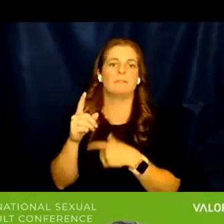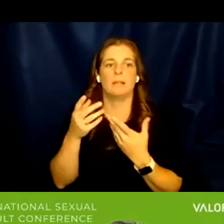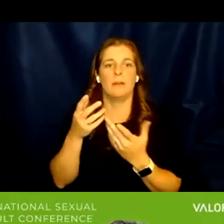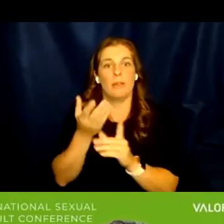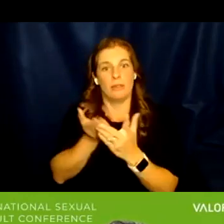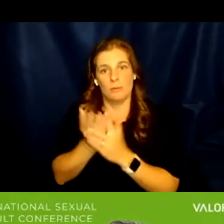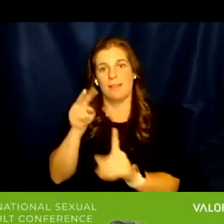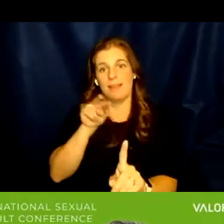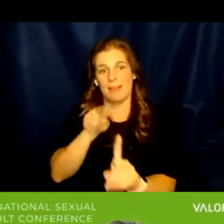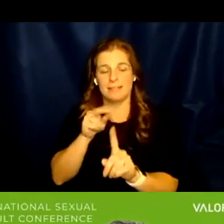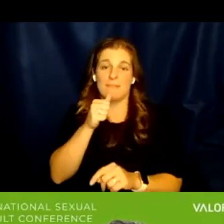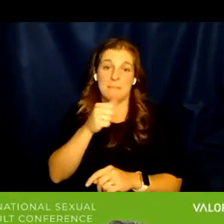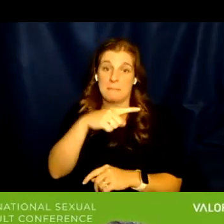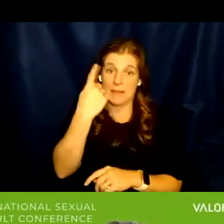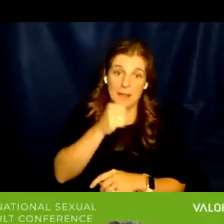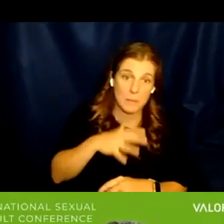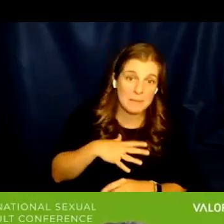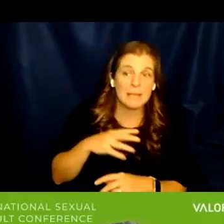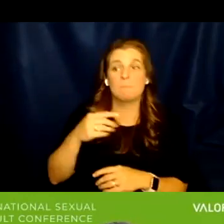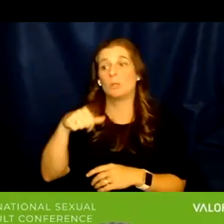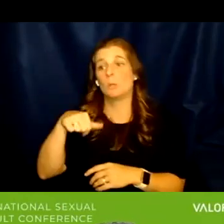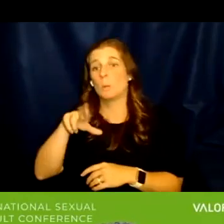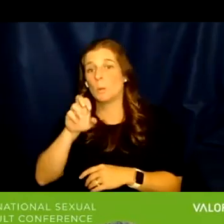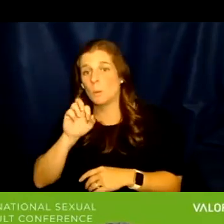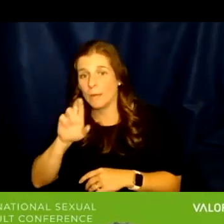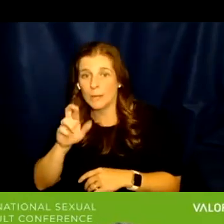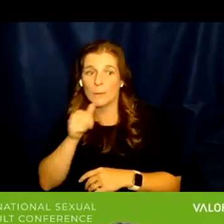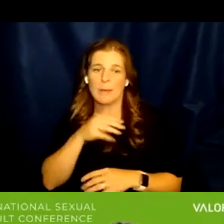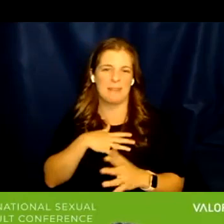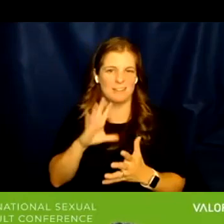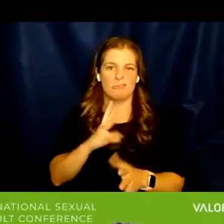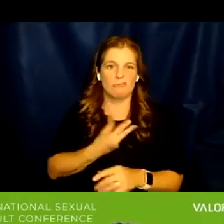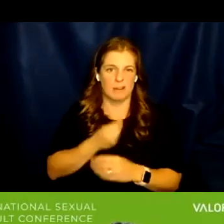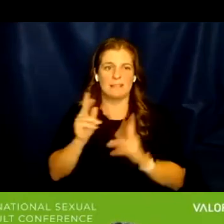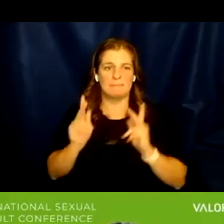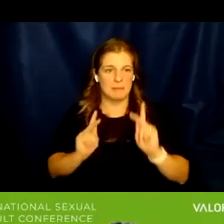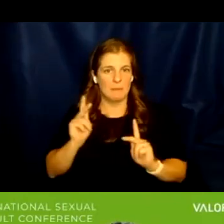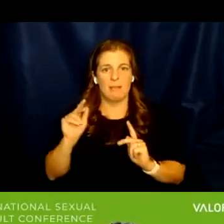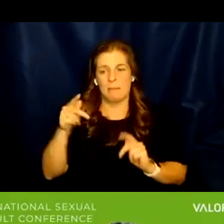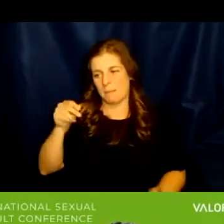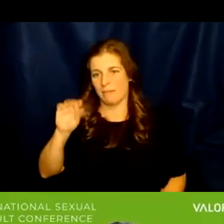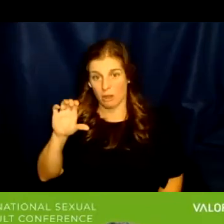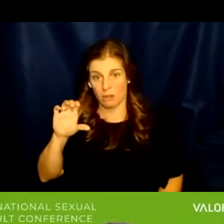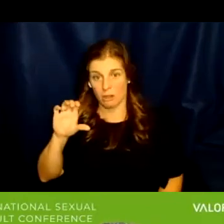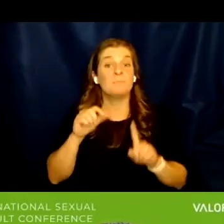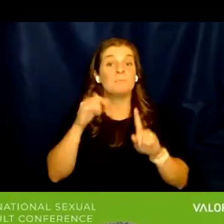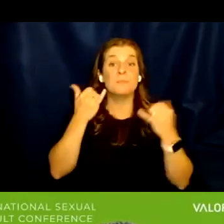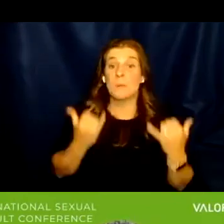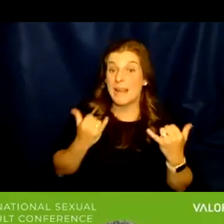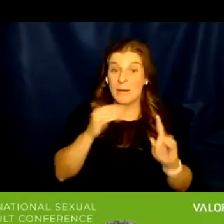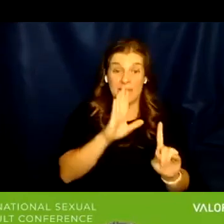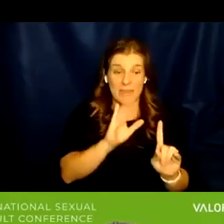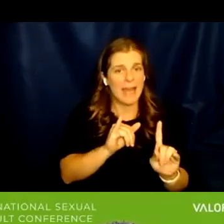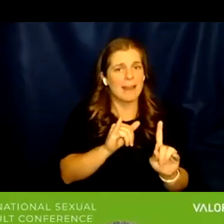of color. And this journey that I'm describing very briefly brought me to be one of the leaders of